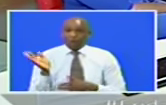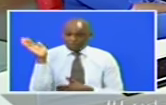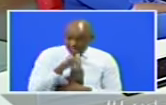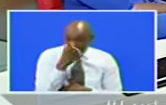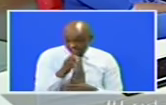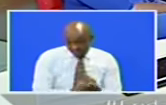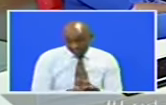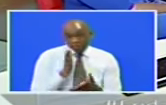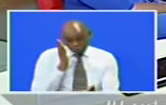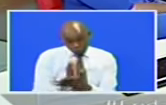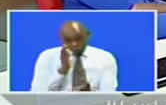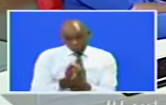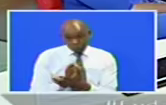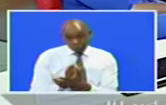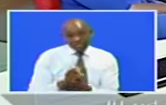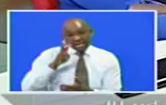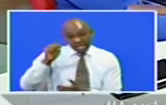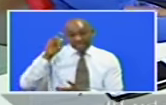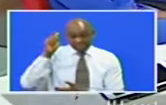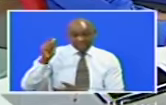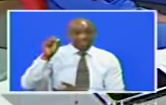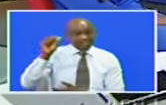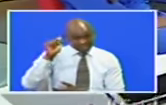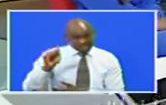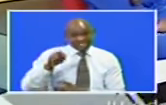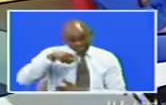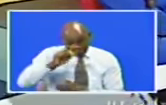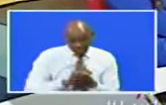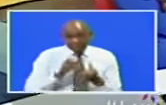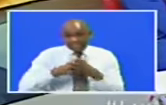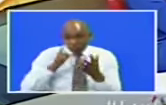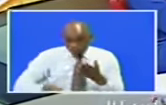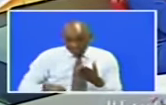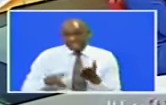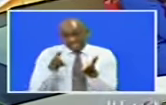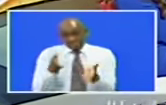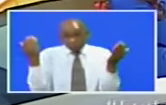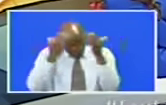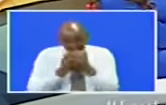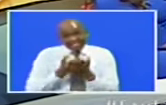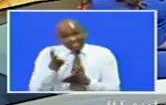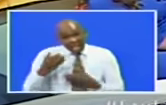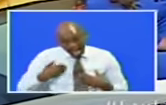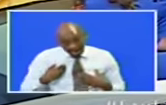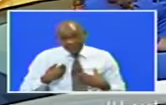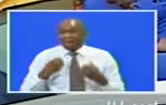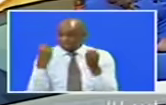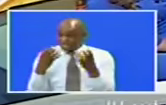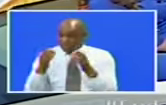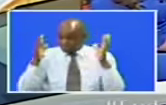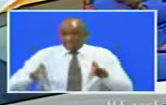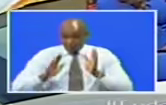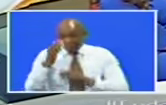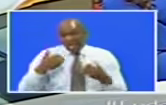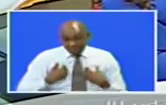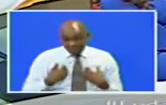that indeed the National Transport and Safety Authority is conducting an operation tonight across most of the major roads in the